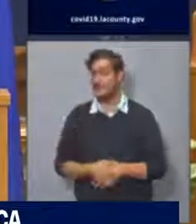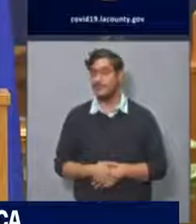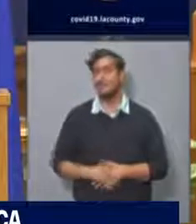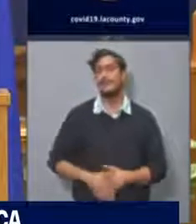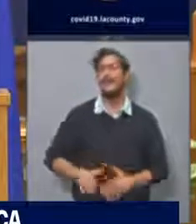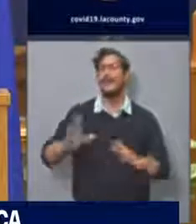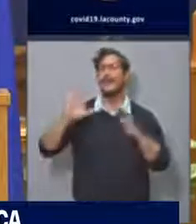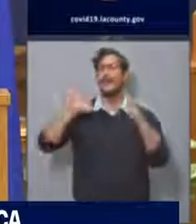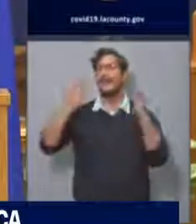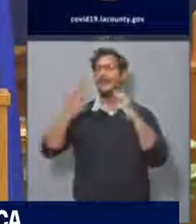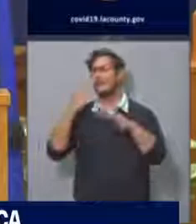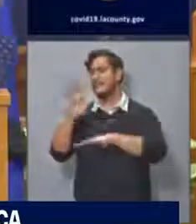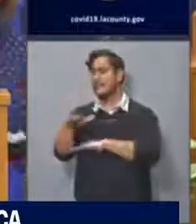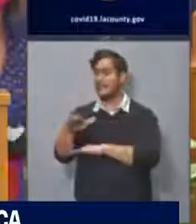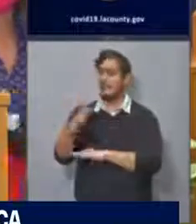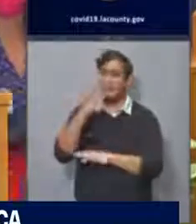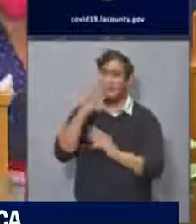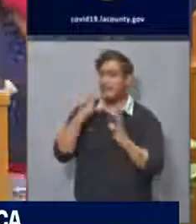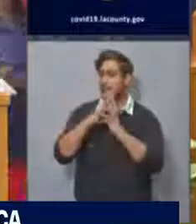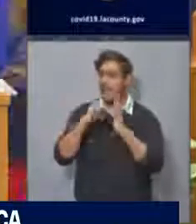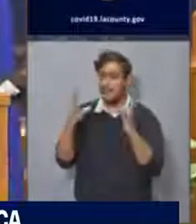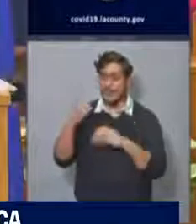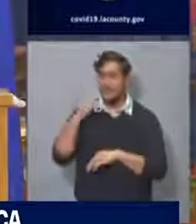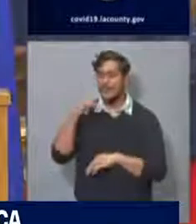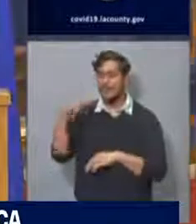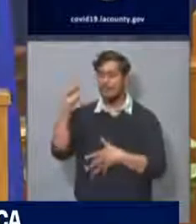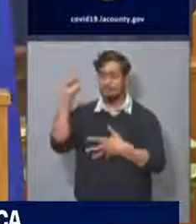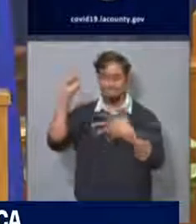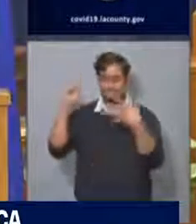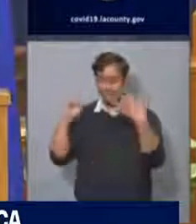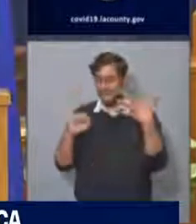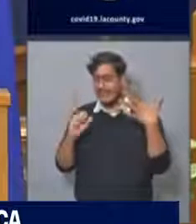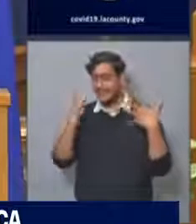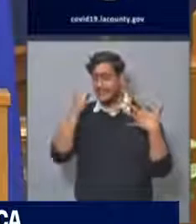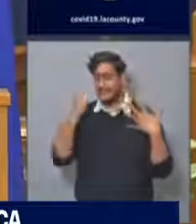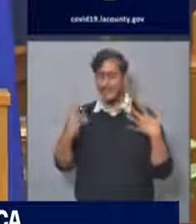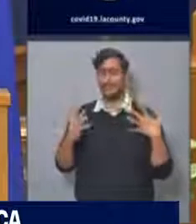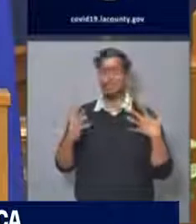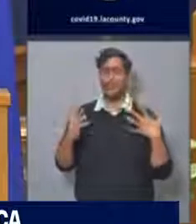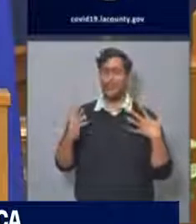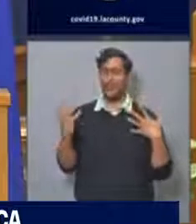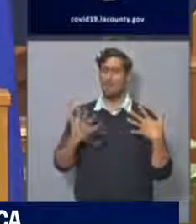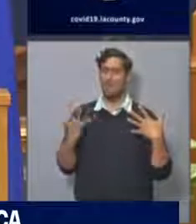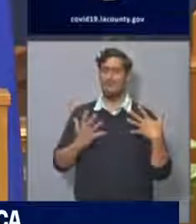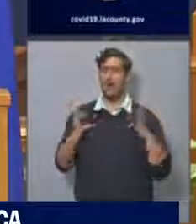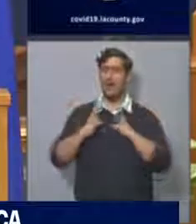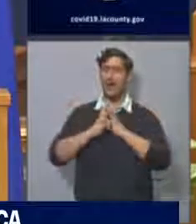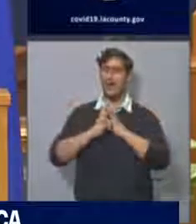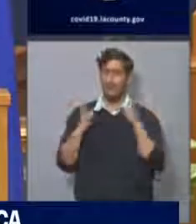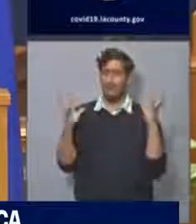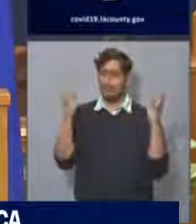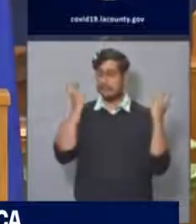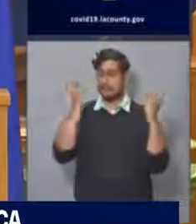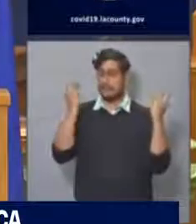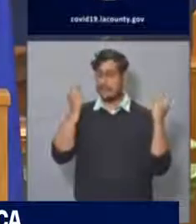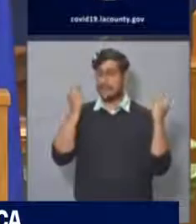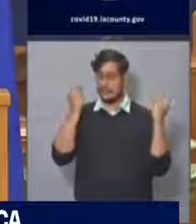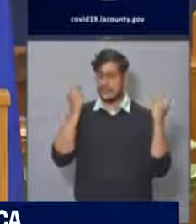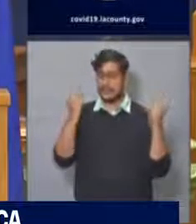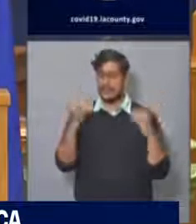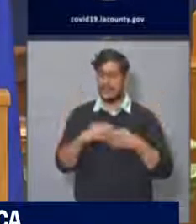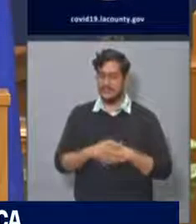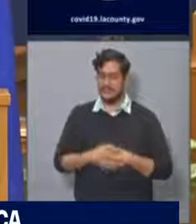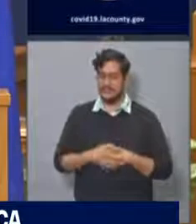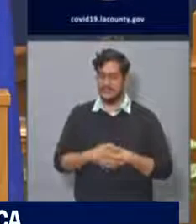Hi, good afternoon. Thank you so much for all the information. It's really quite a lot to digest.